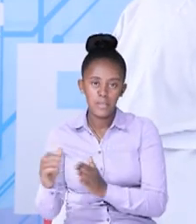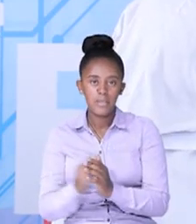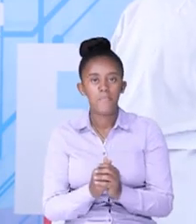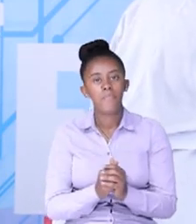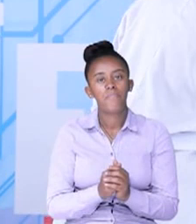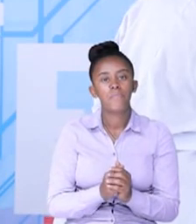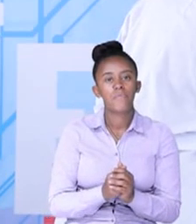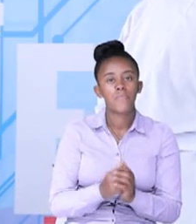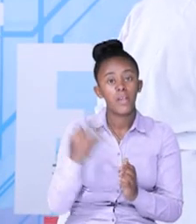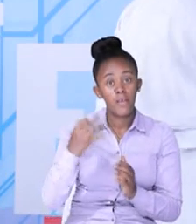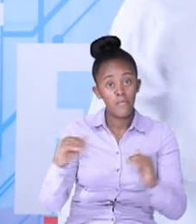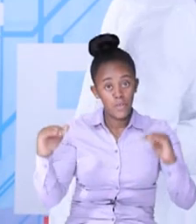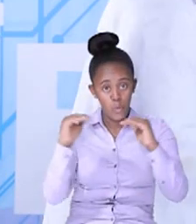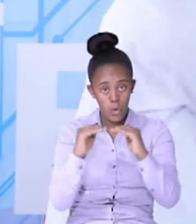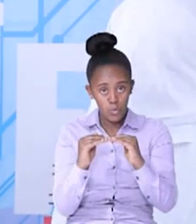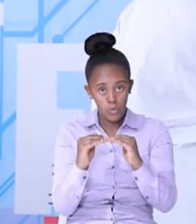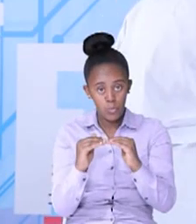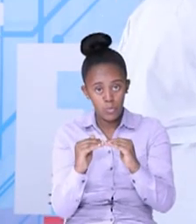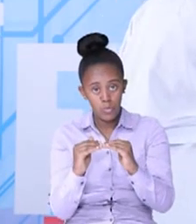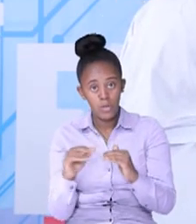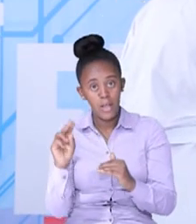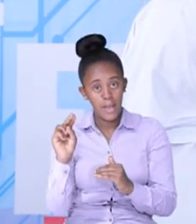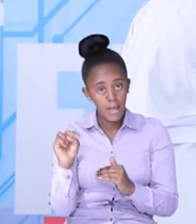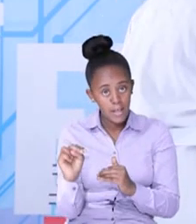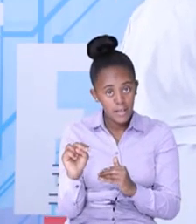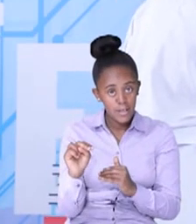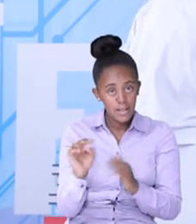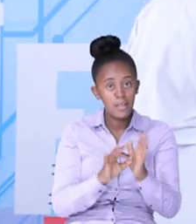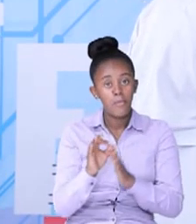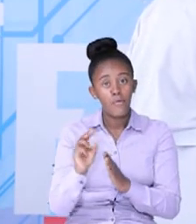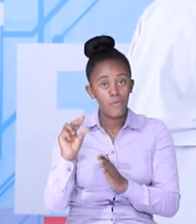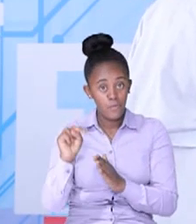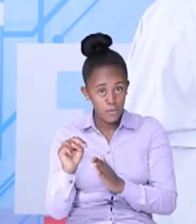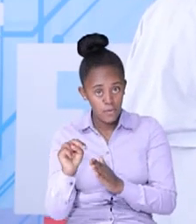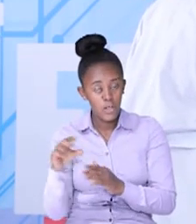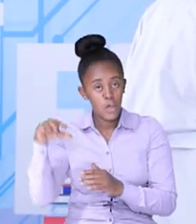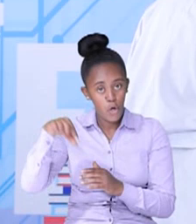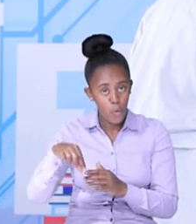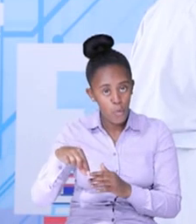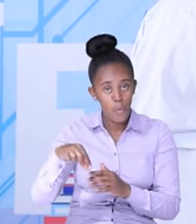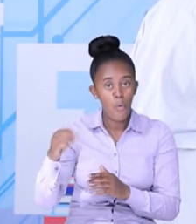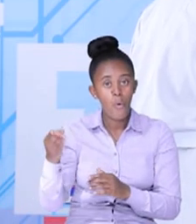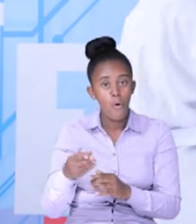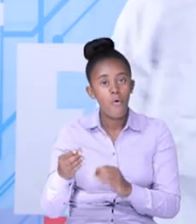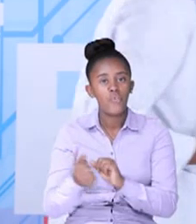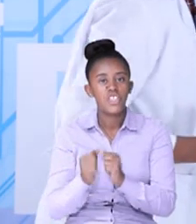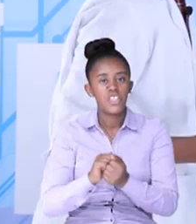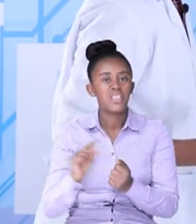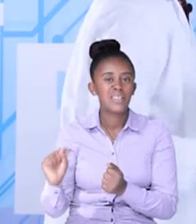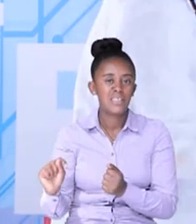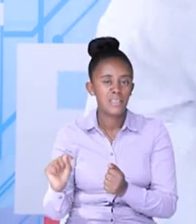here. F is equals to n, the number of charge, Q over change in